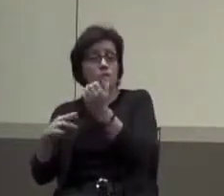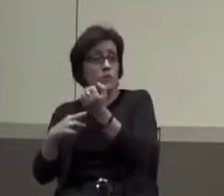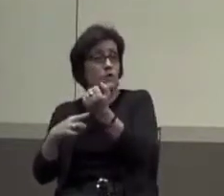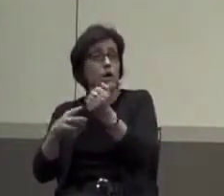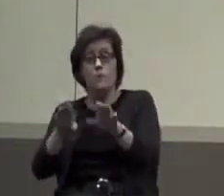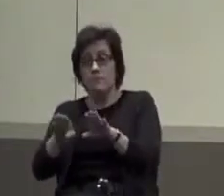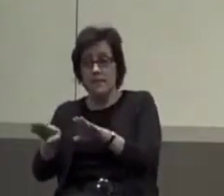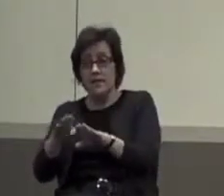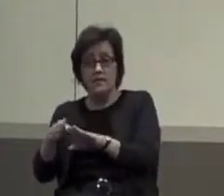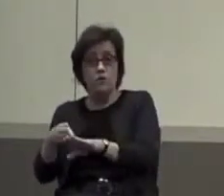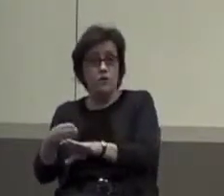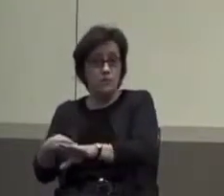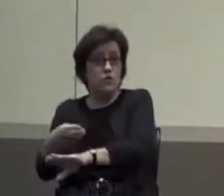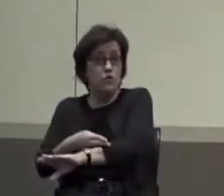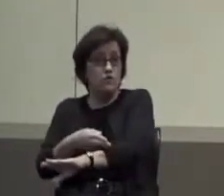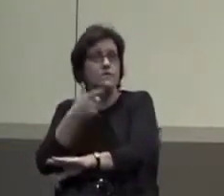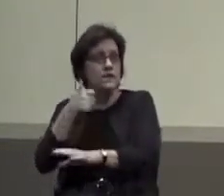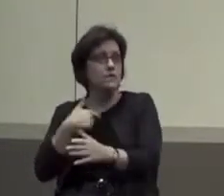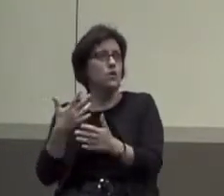avoid something.